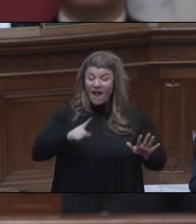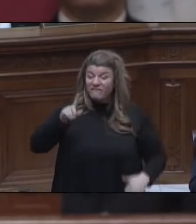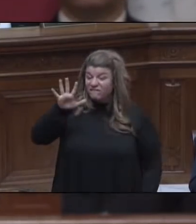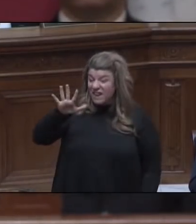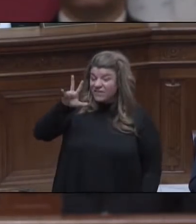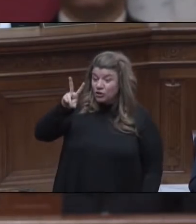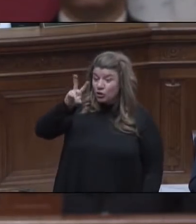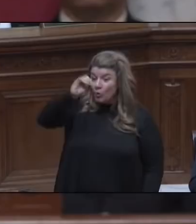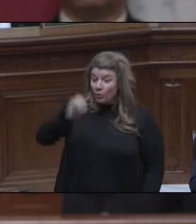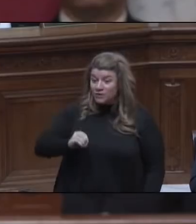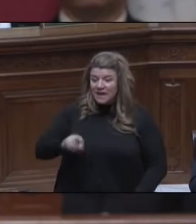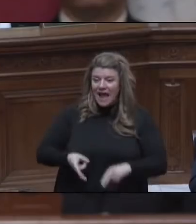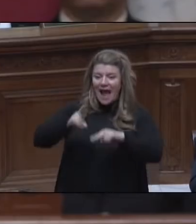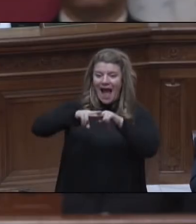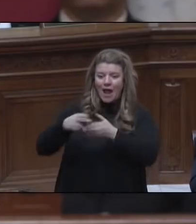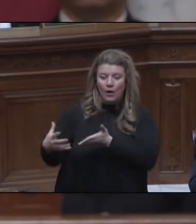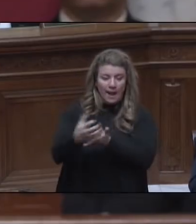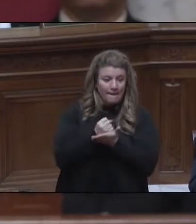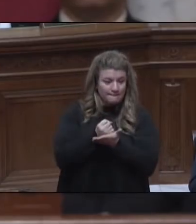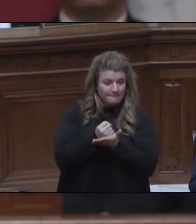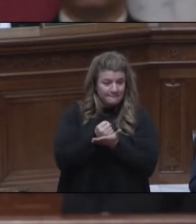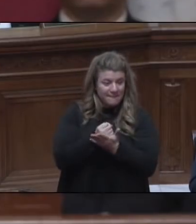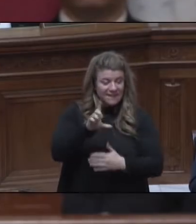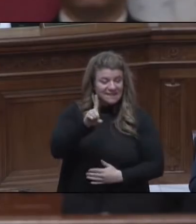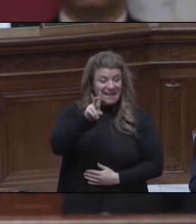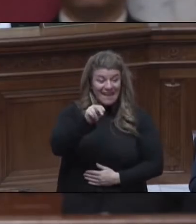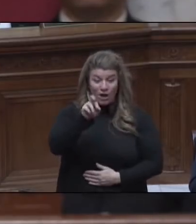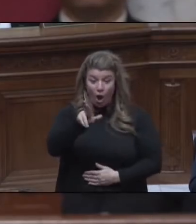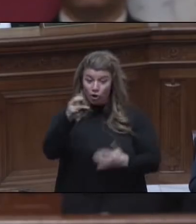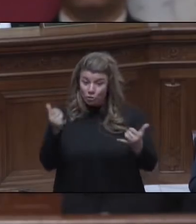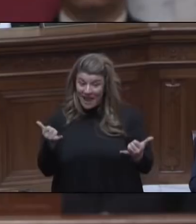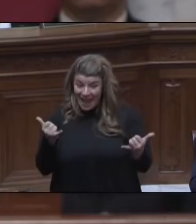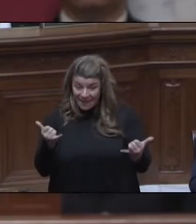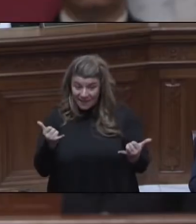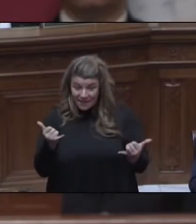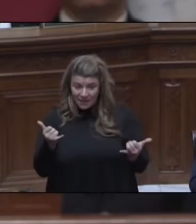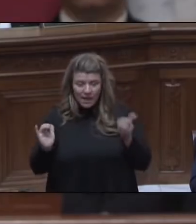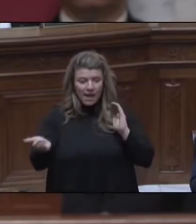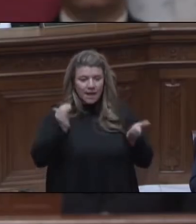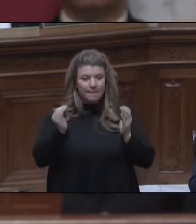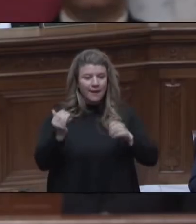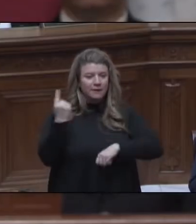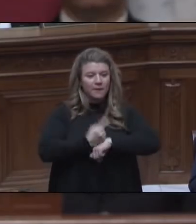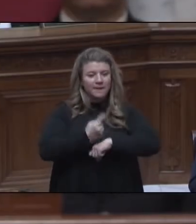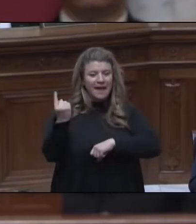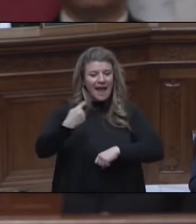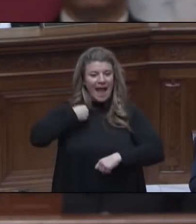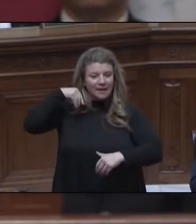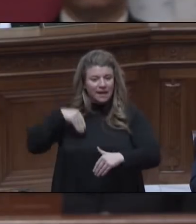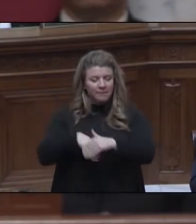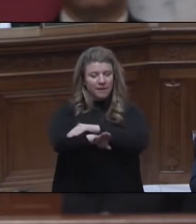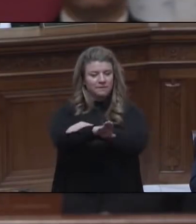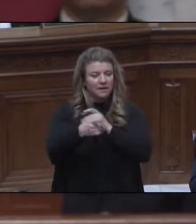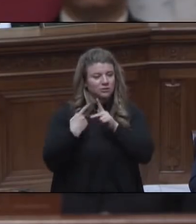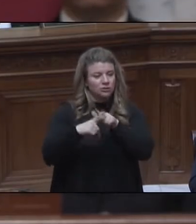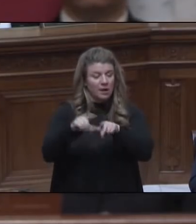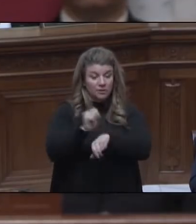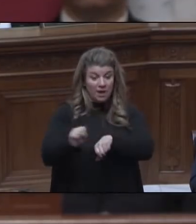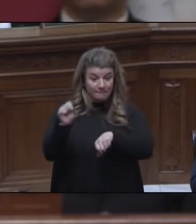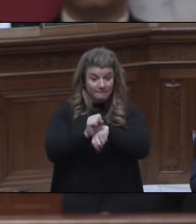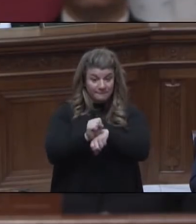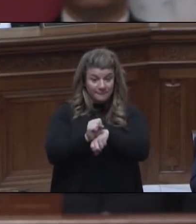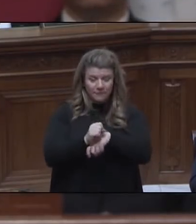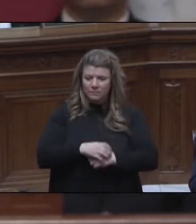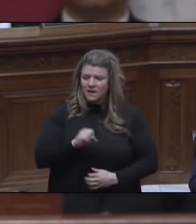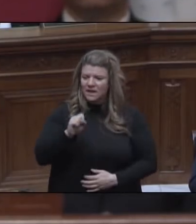higher income in our DNR today than we were the day I walked in the door. Steve